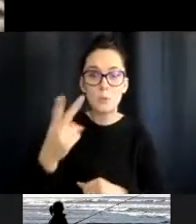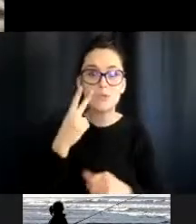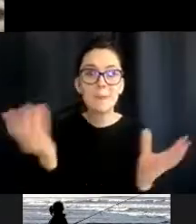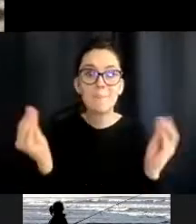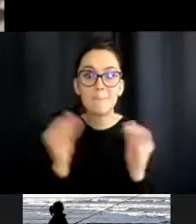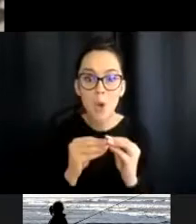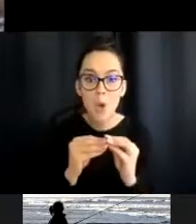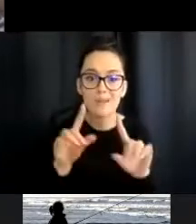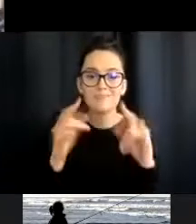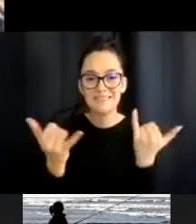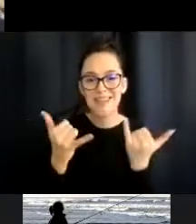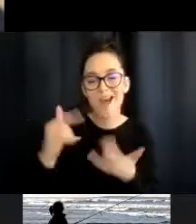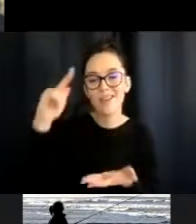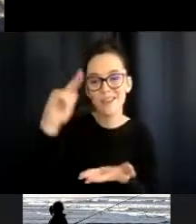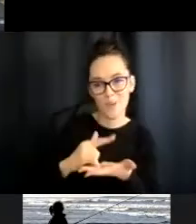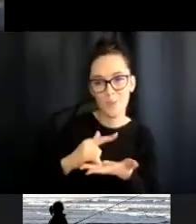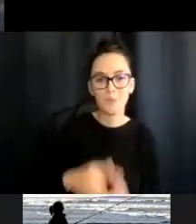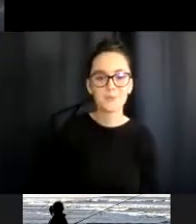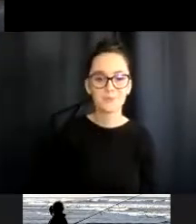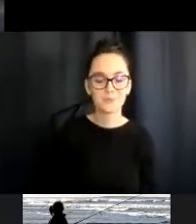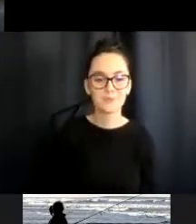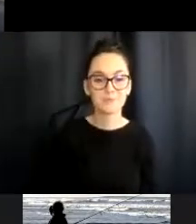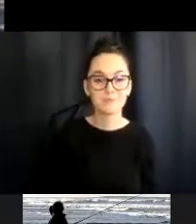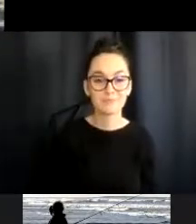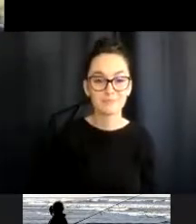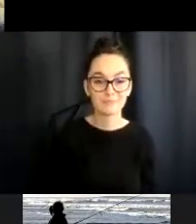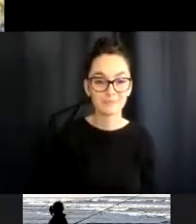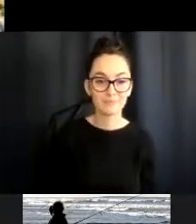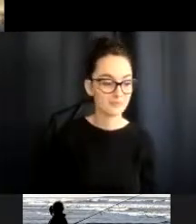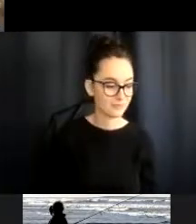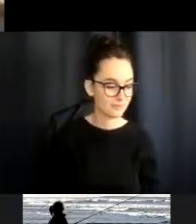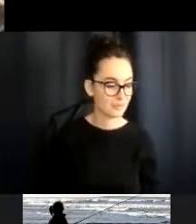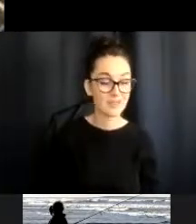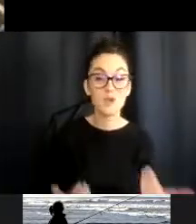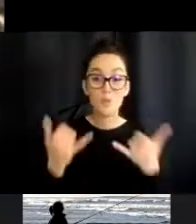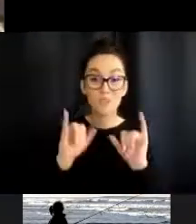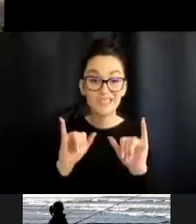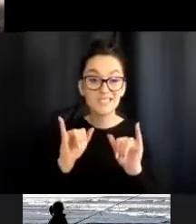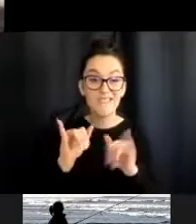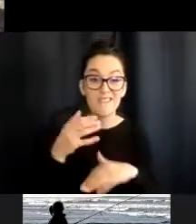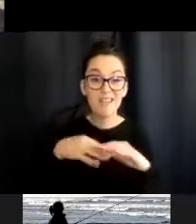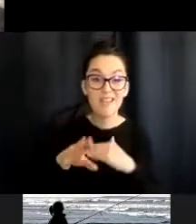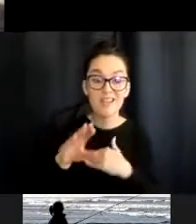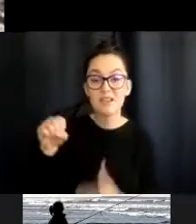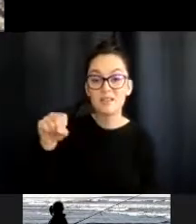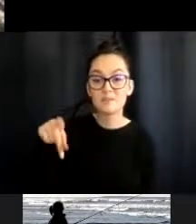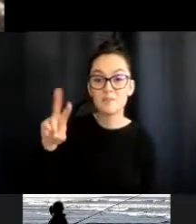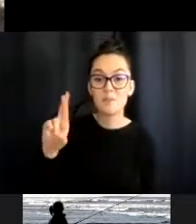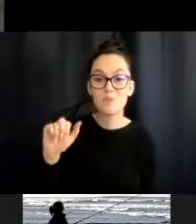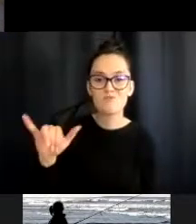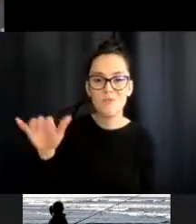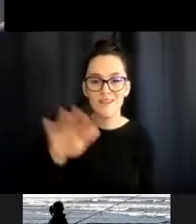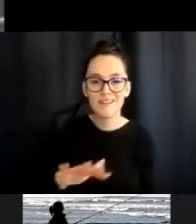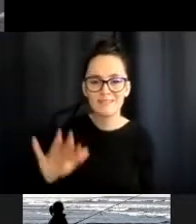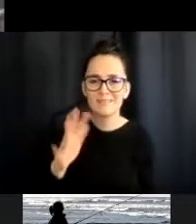covered with water. And so we are still in the spray zone right here. There's a couple of other creatures here I want to